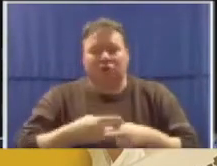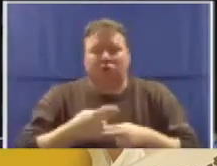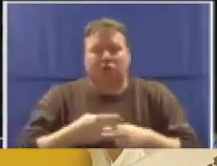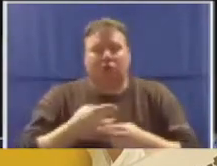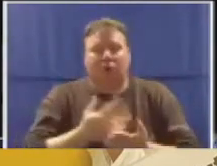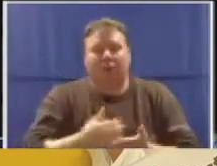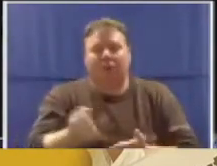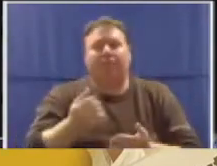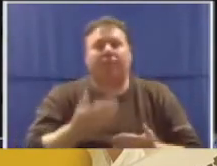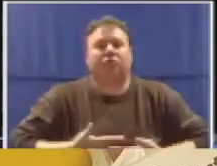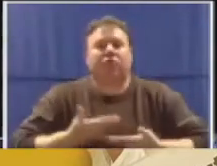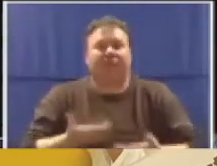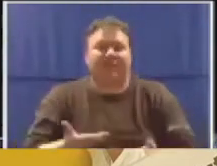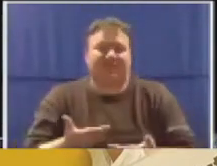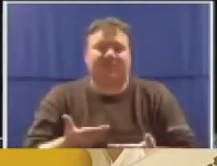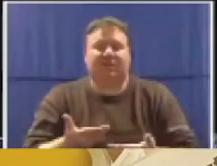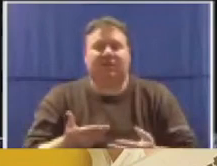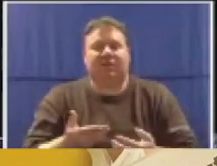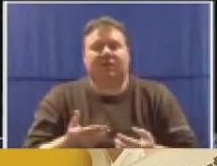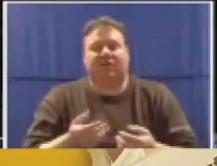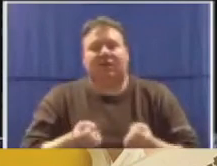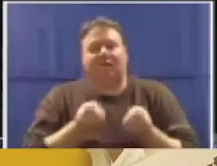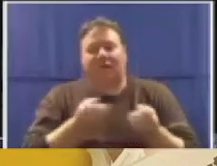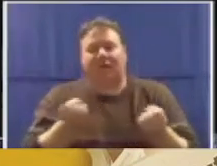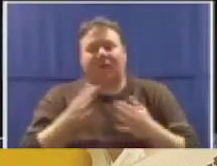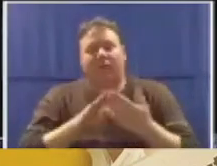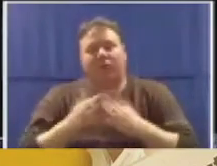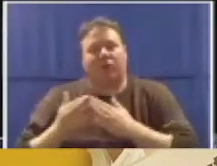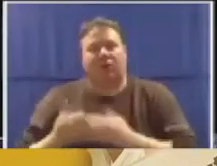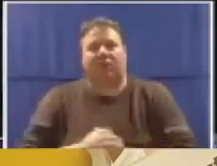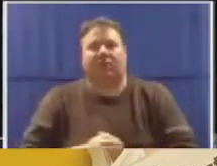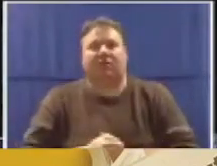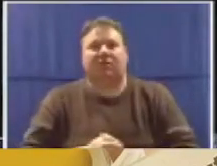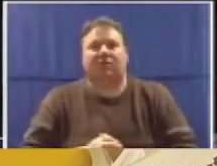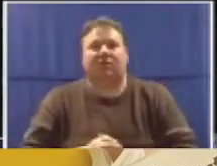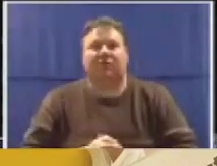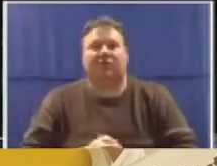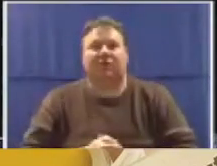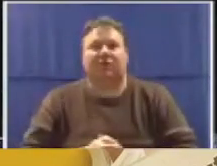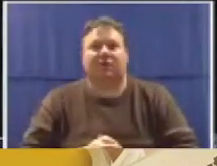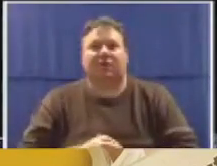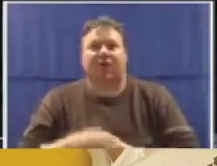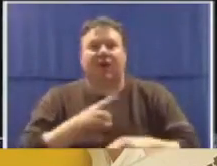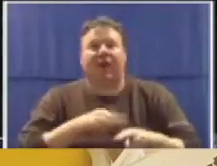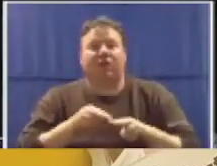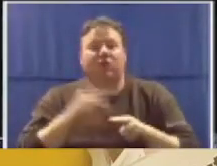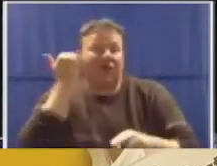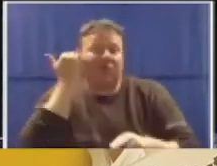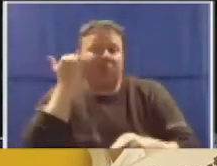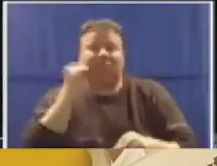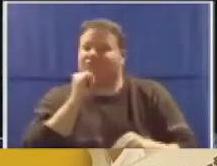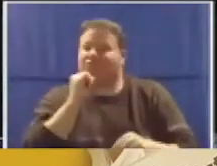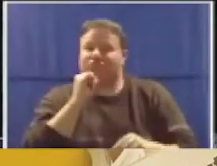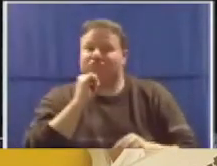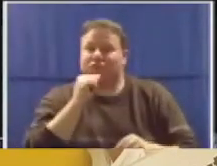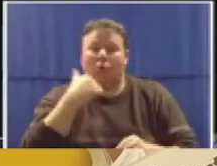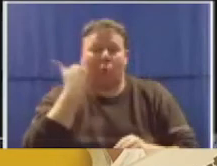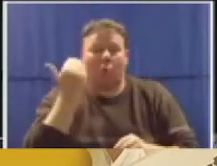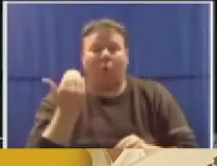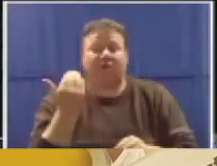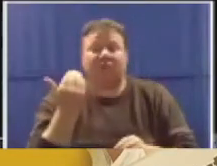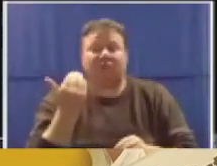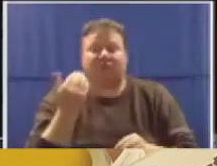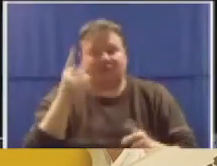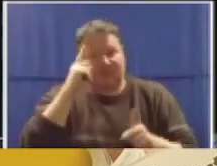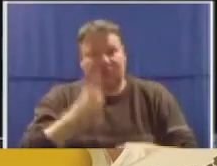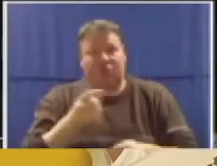And if the national government, Madam Chairperson, doesn't want to make these decisions, then devolve the funding